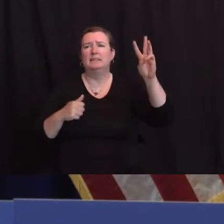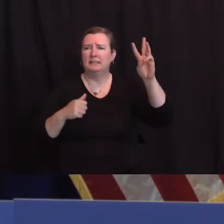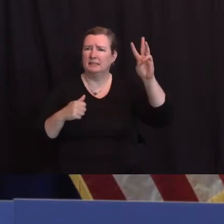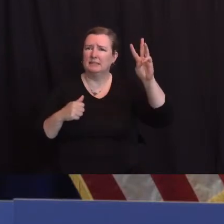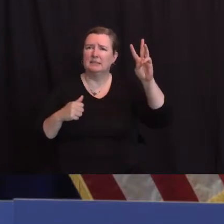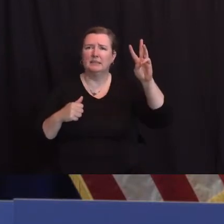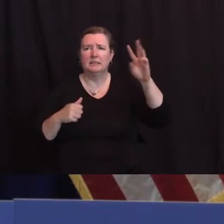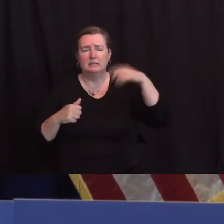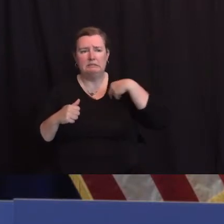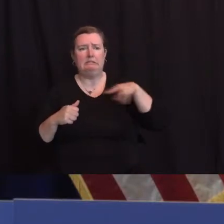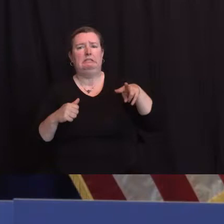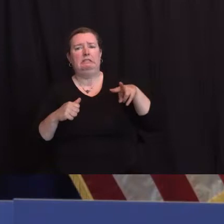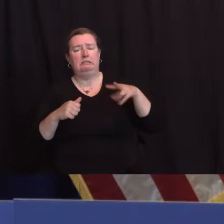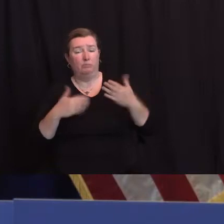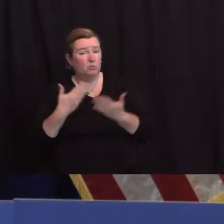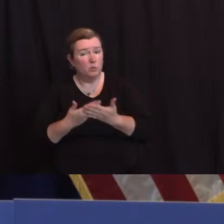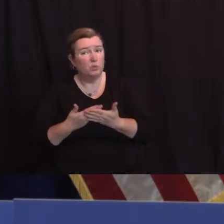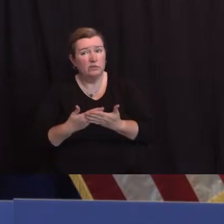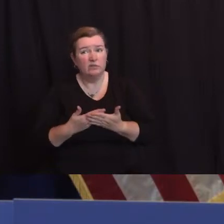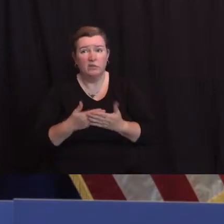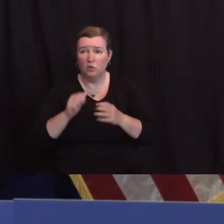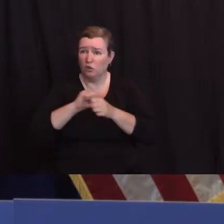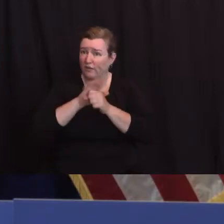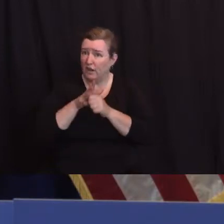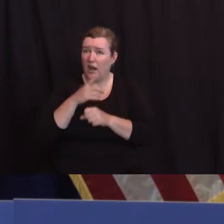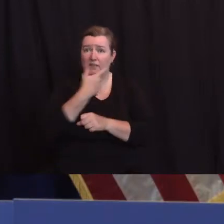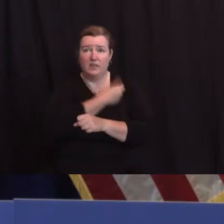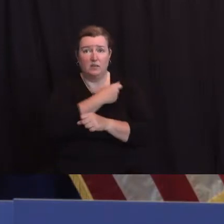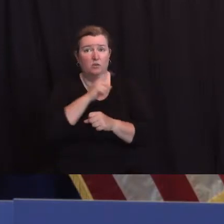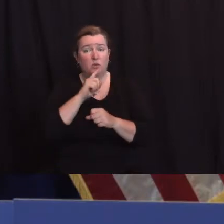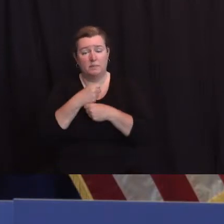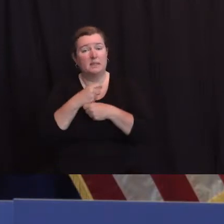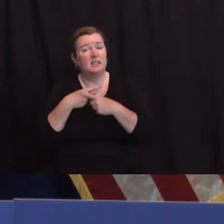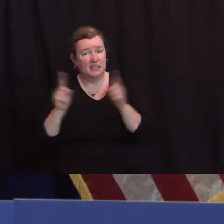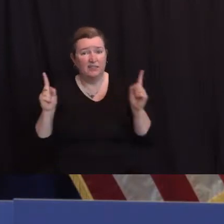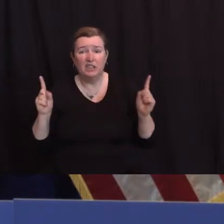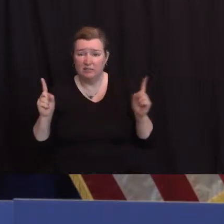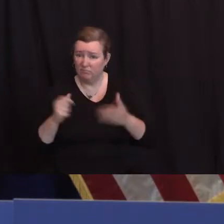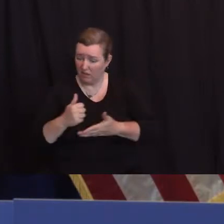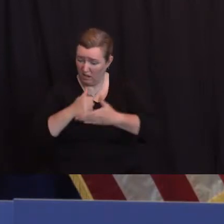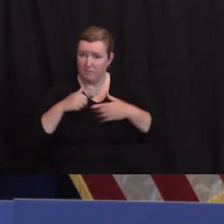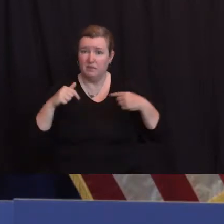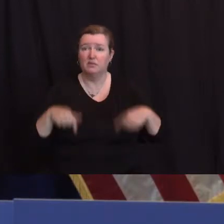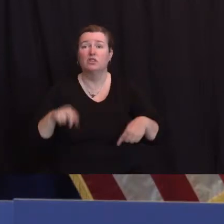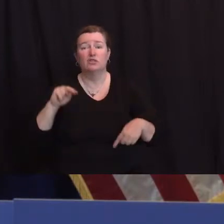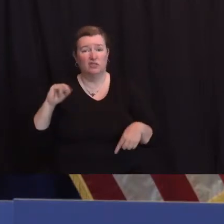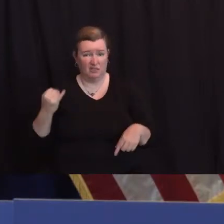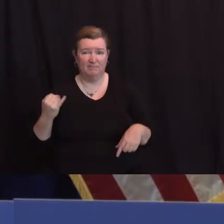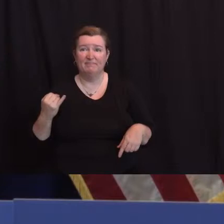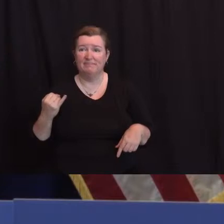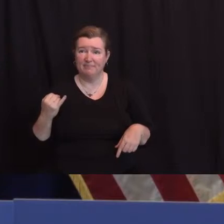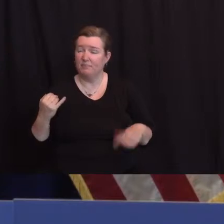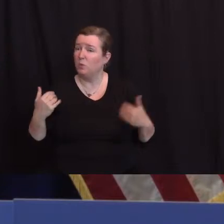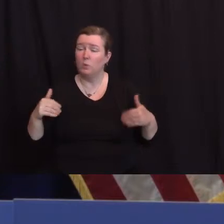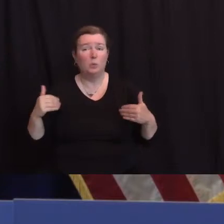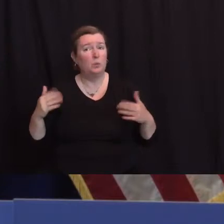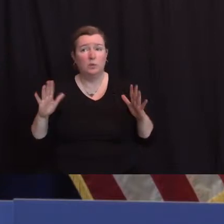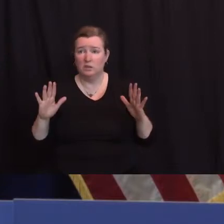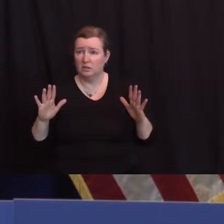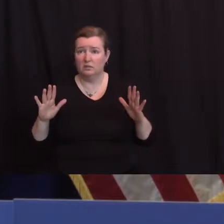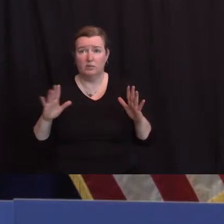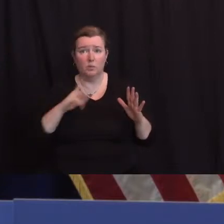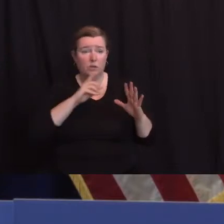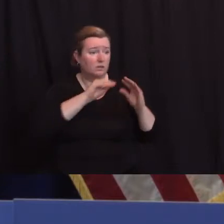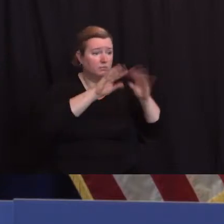that COVID-19 vaccines are making a difference. In our state, the dramatic decline in outbreaks in